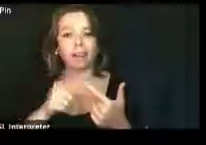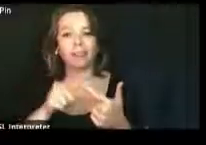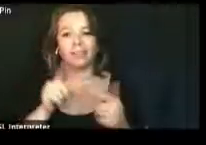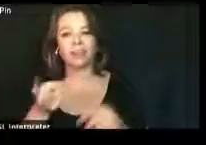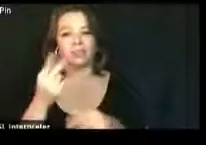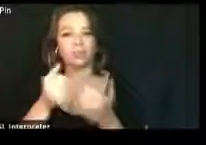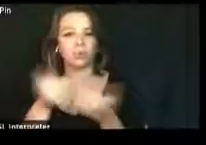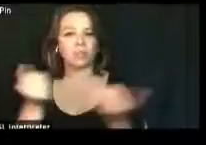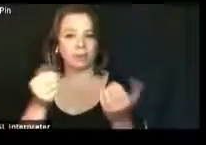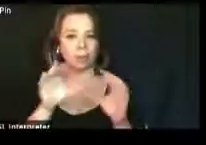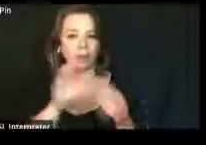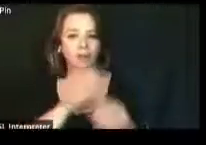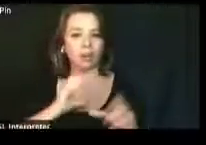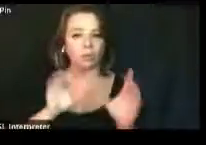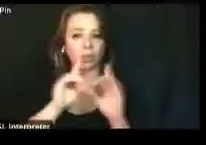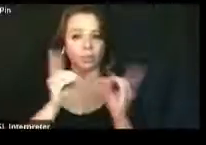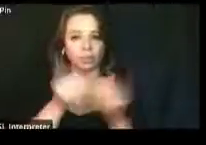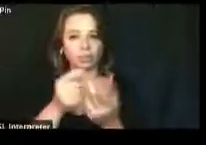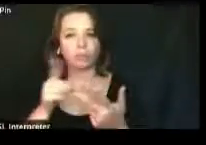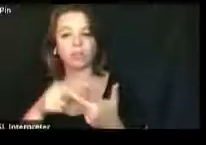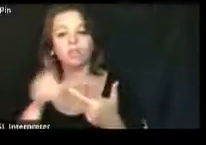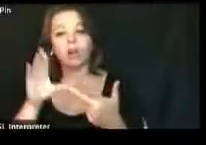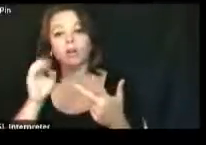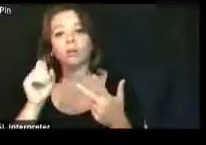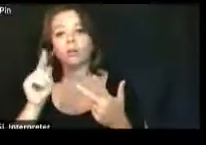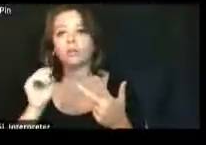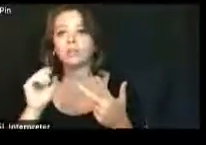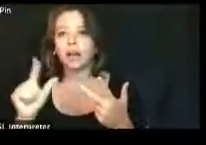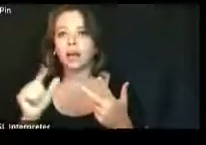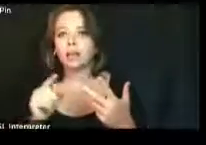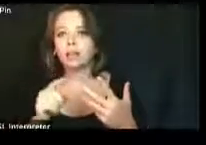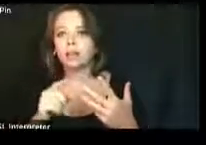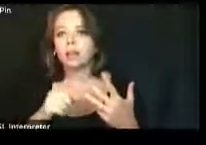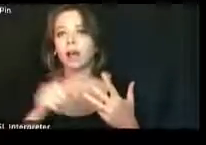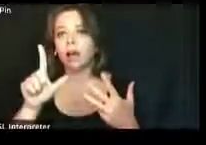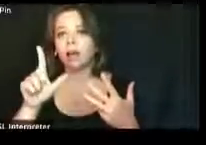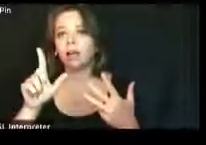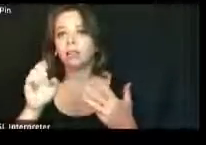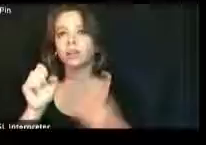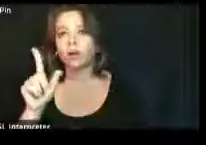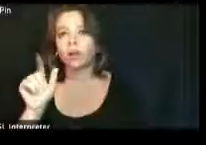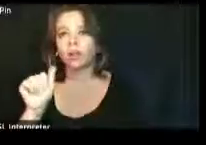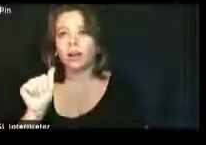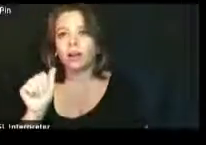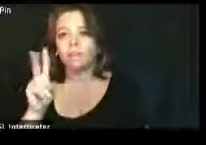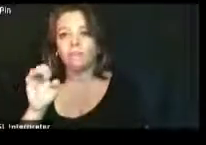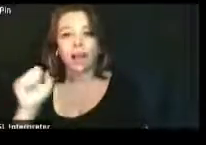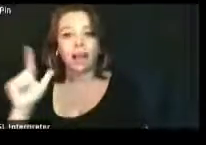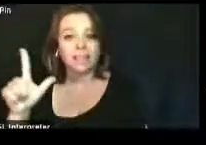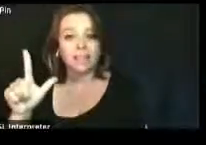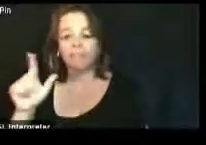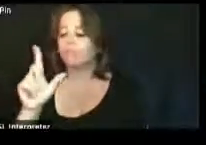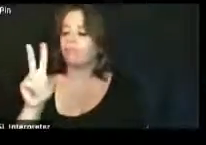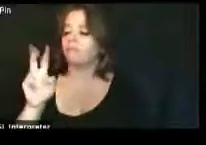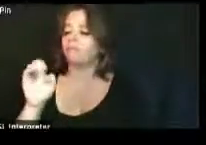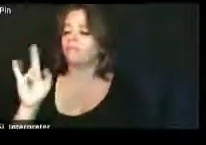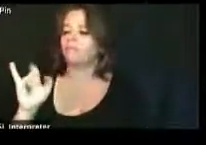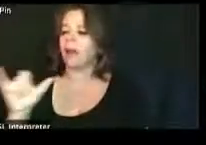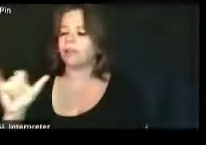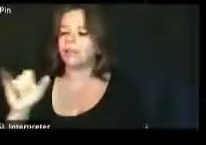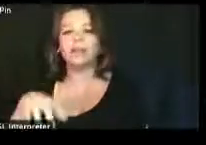districts, Quartz Hill, Antelope Acres, Leona Valley, Acton, Little Rock, and Lake